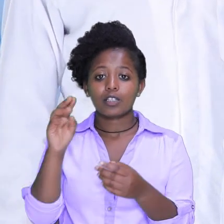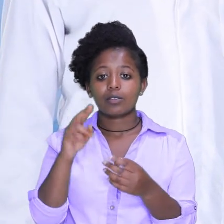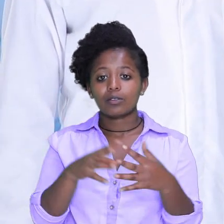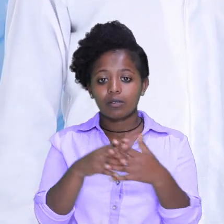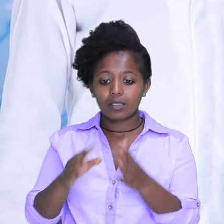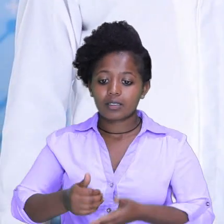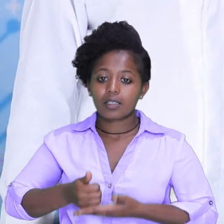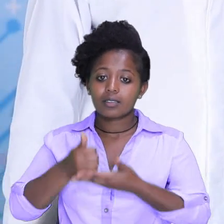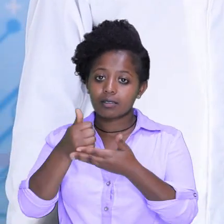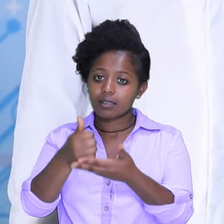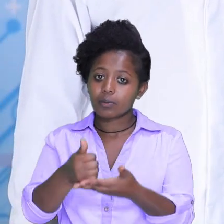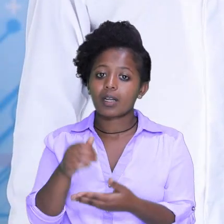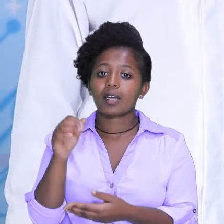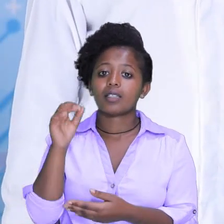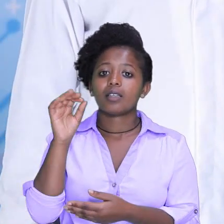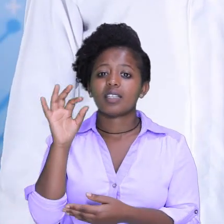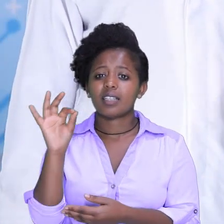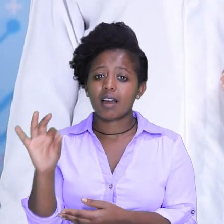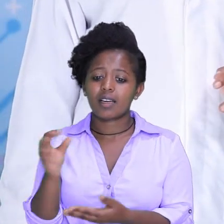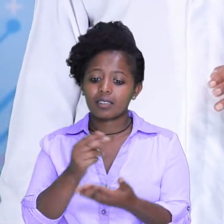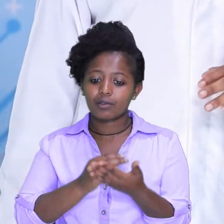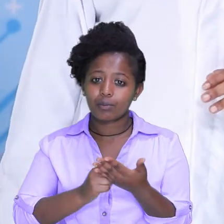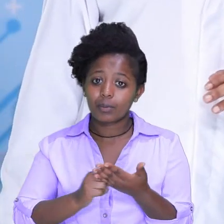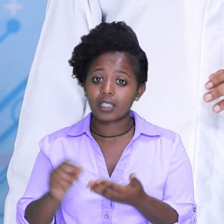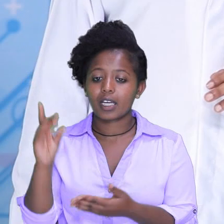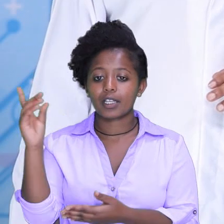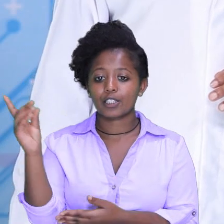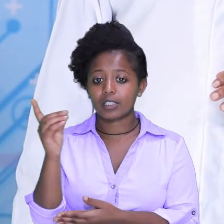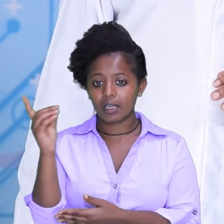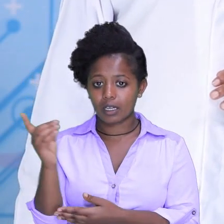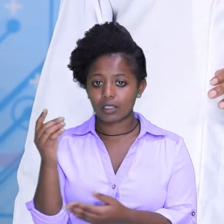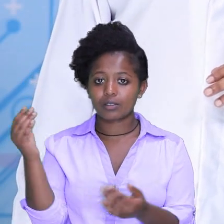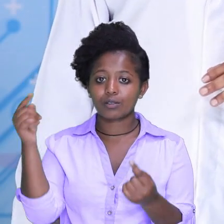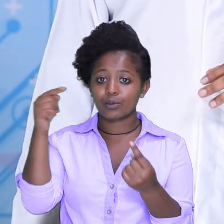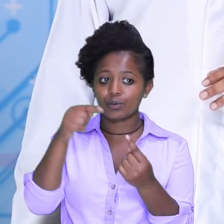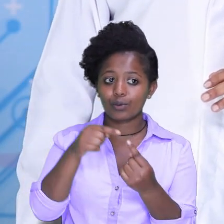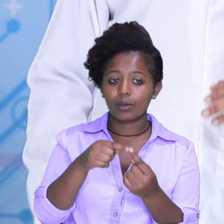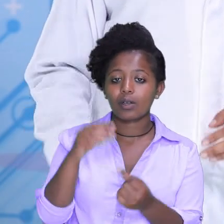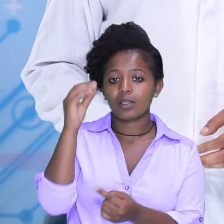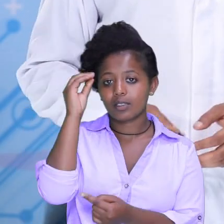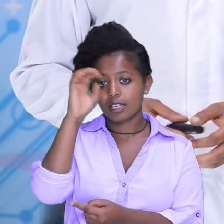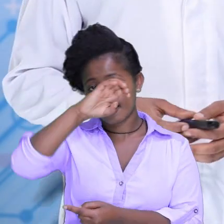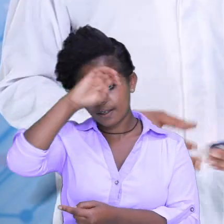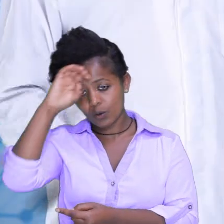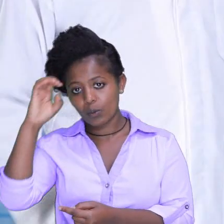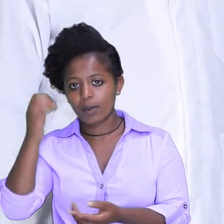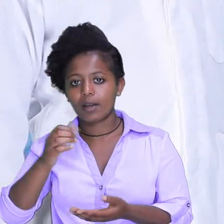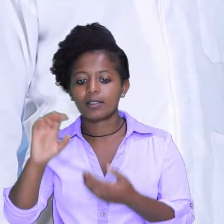supplied $9 billion to the European